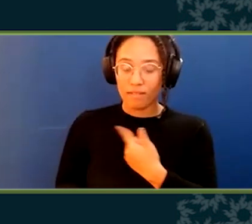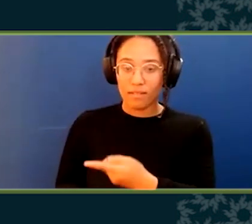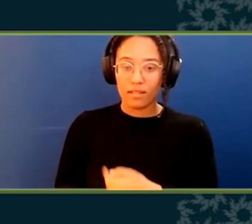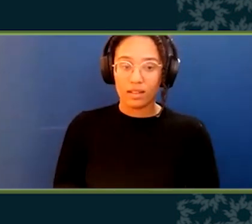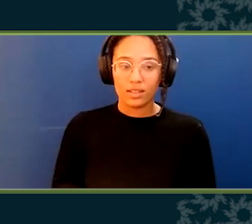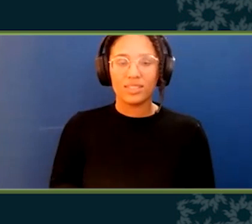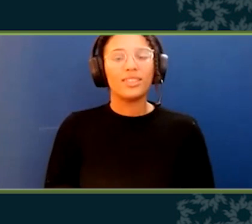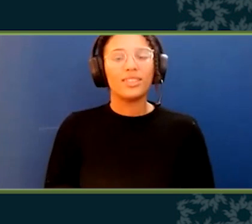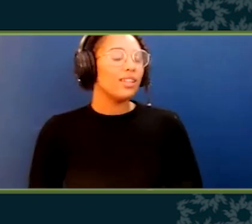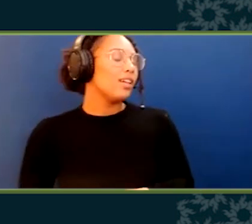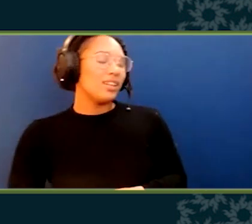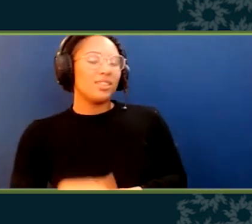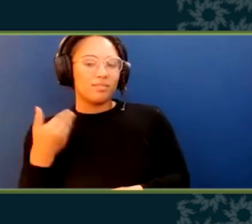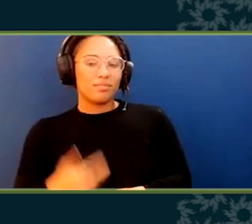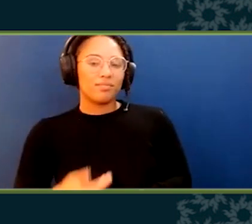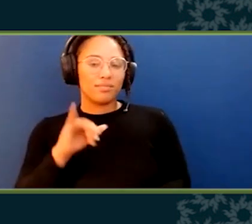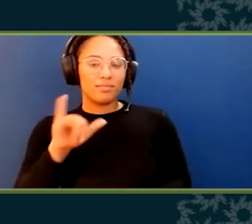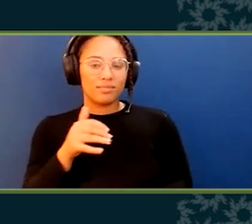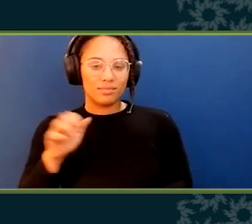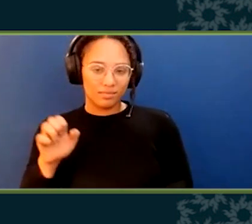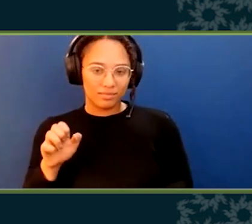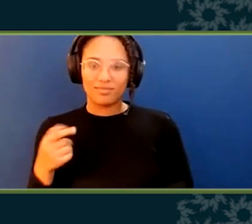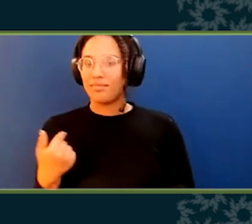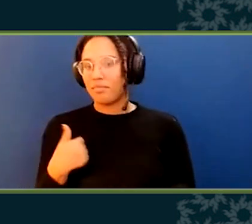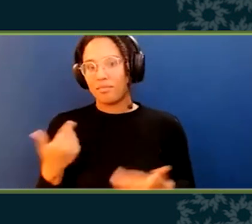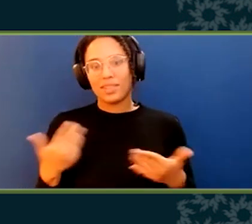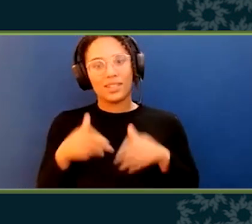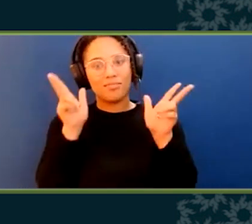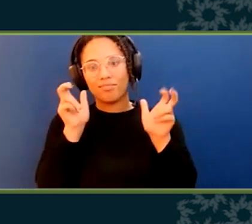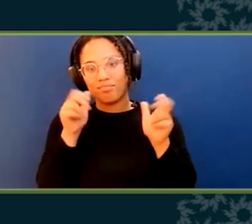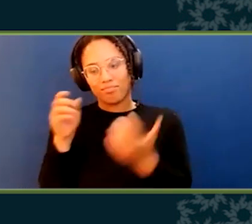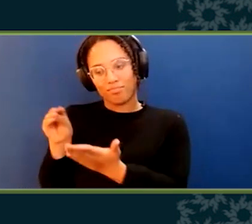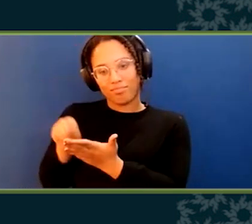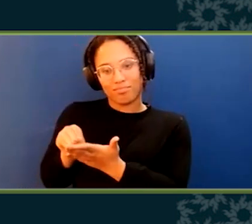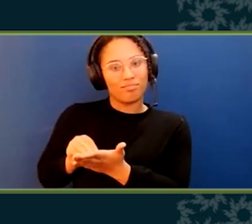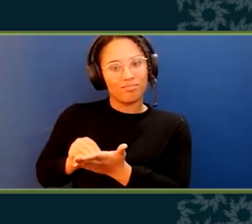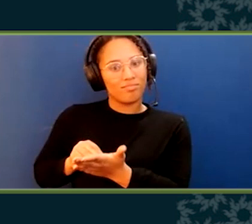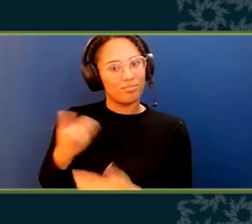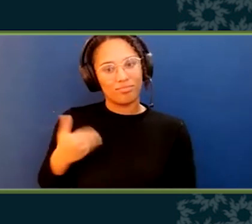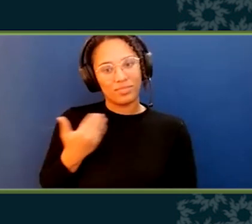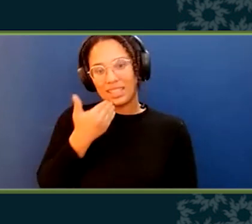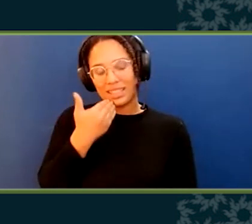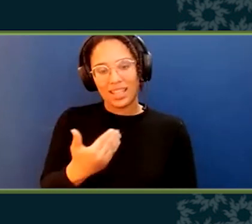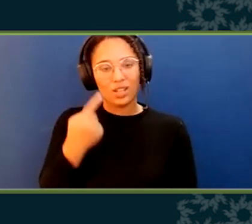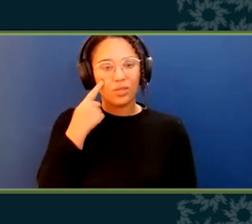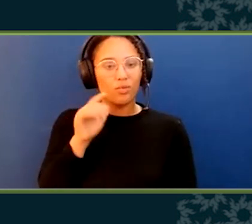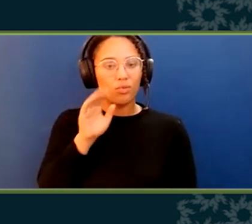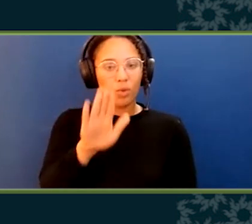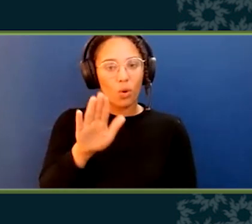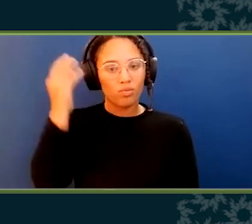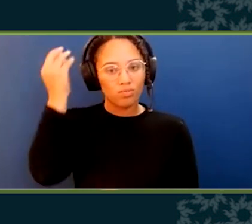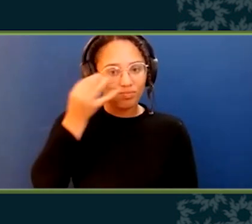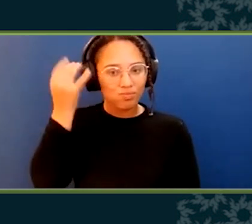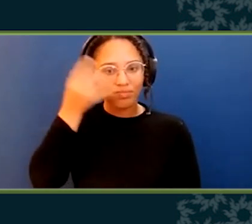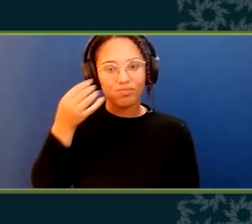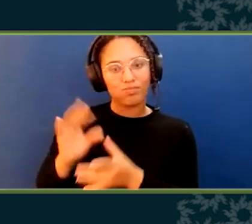This is Jess, and I've just been here taking copious notes. Thank you both so much for your insight. I think the only thing that I have to